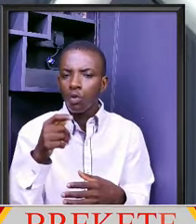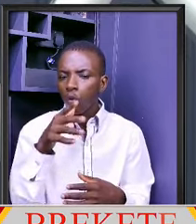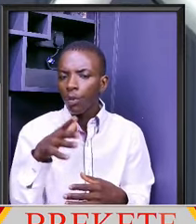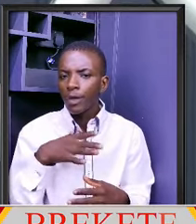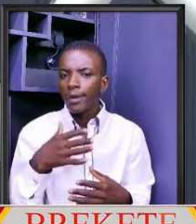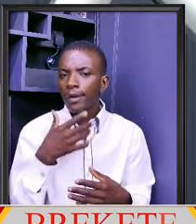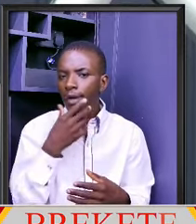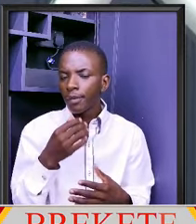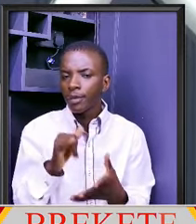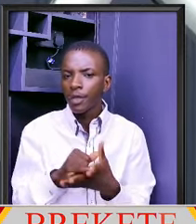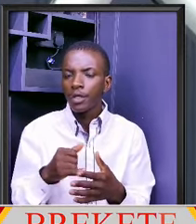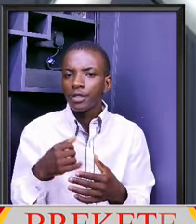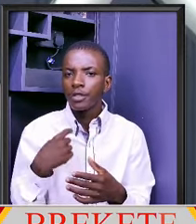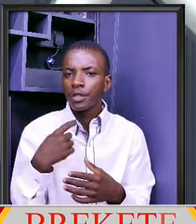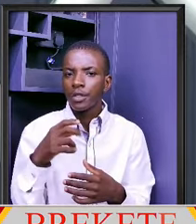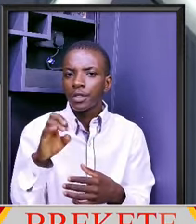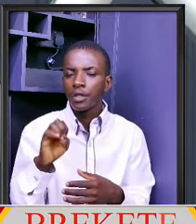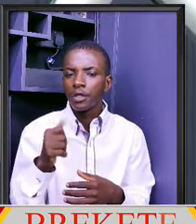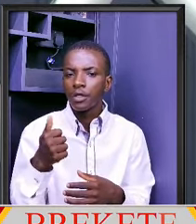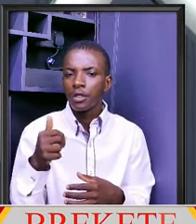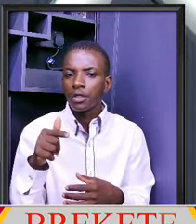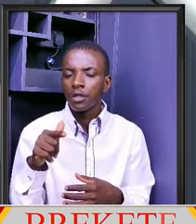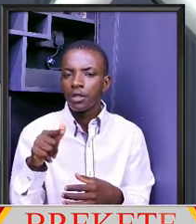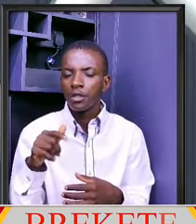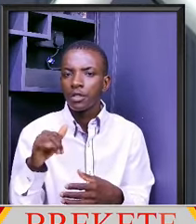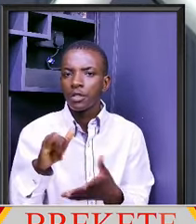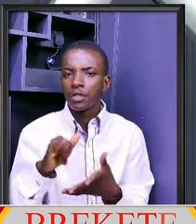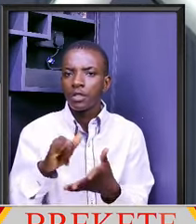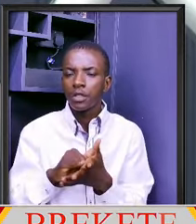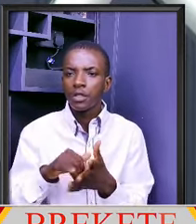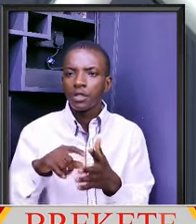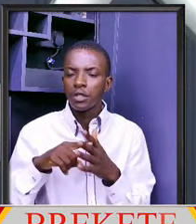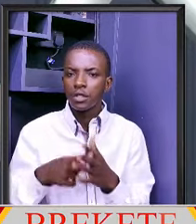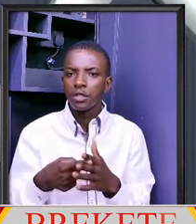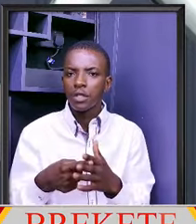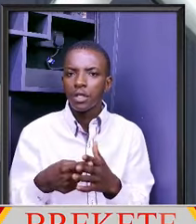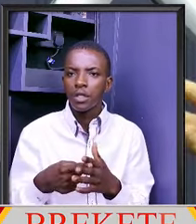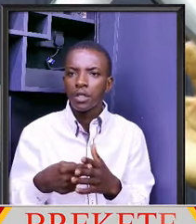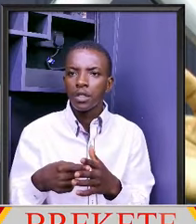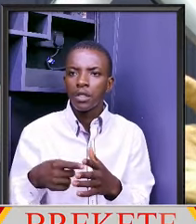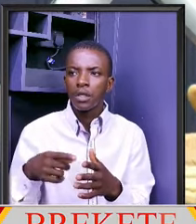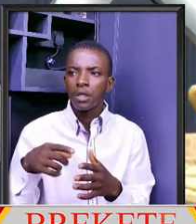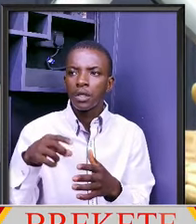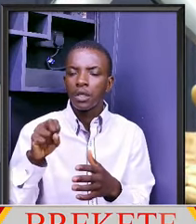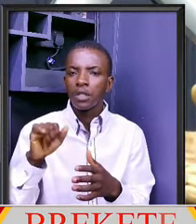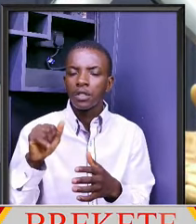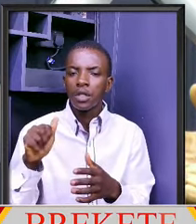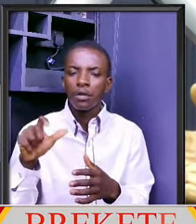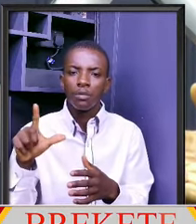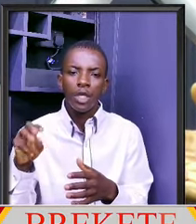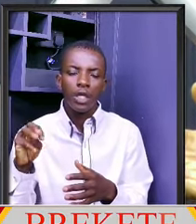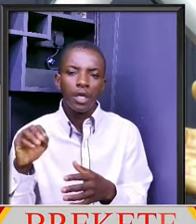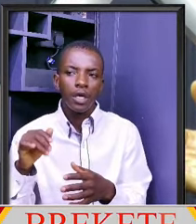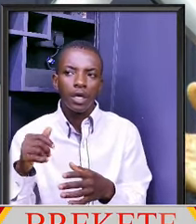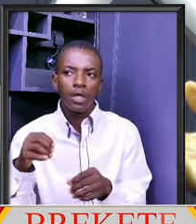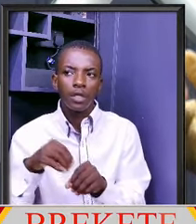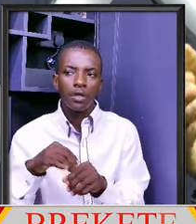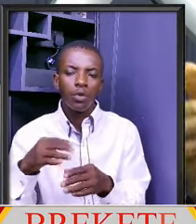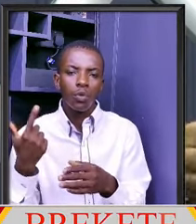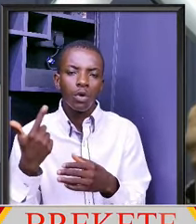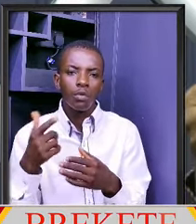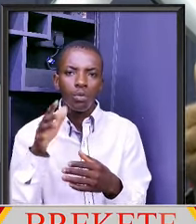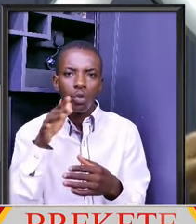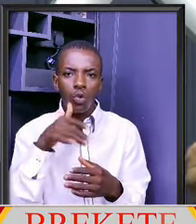claims, say, she alleged, say, she start Islamia for inside one mosque.